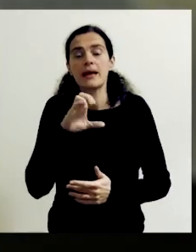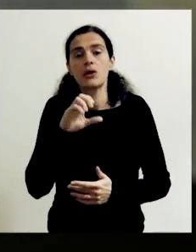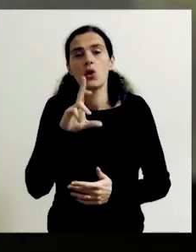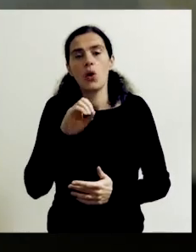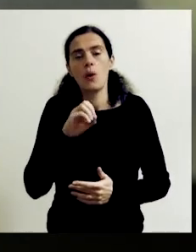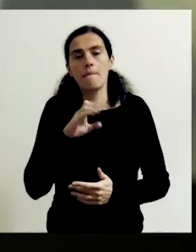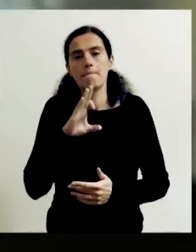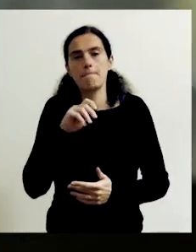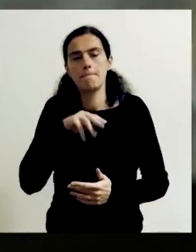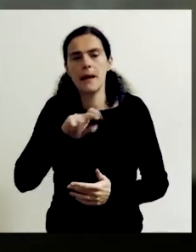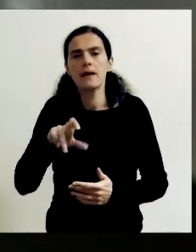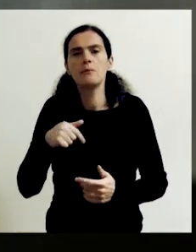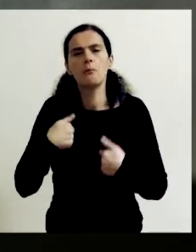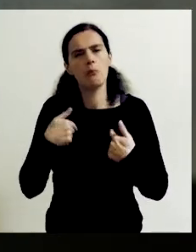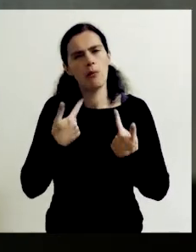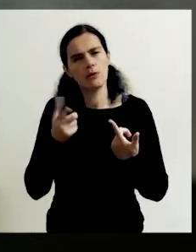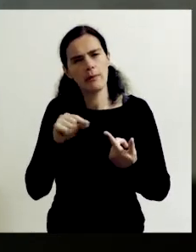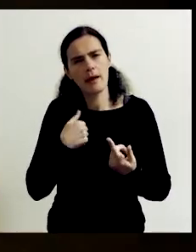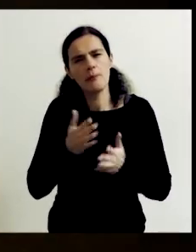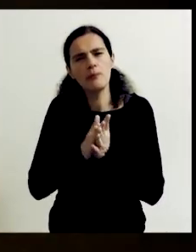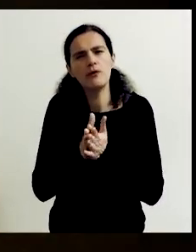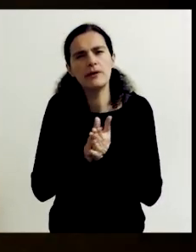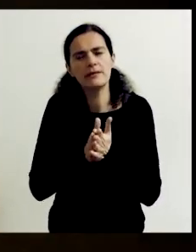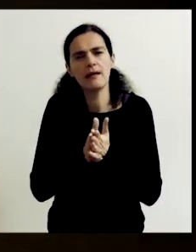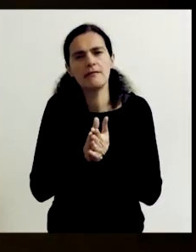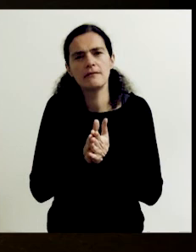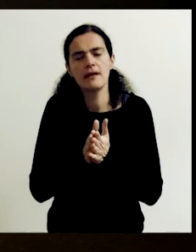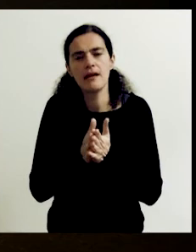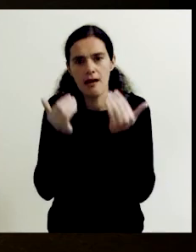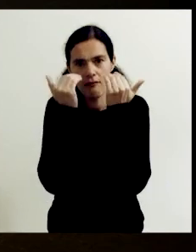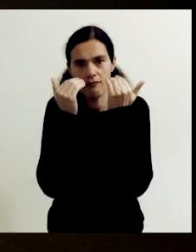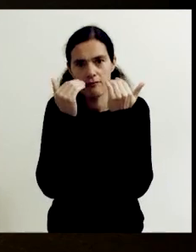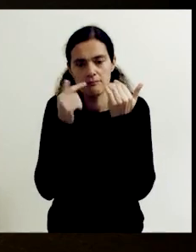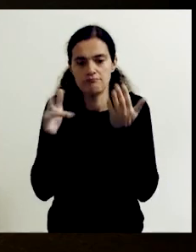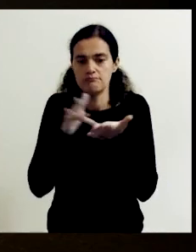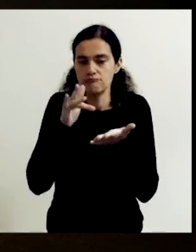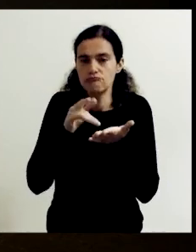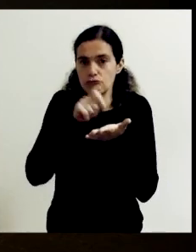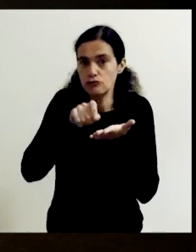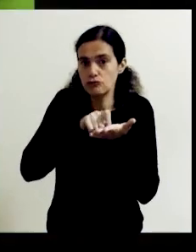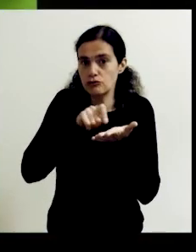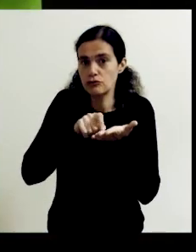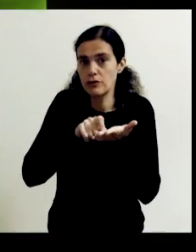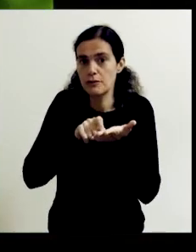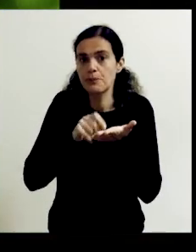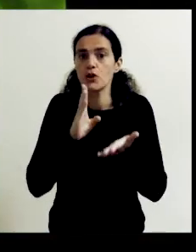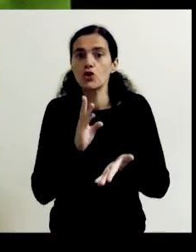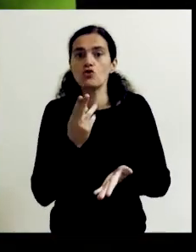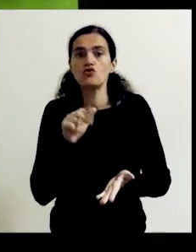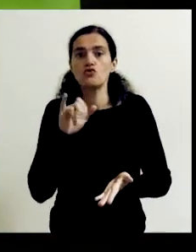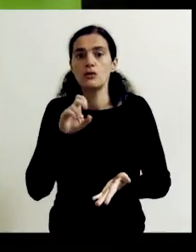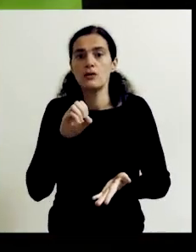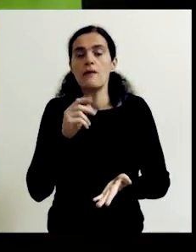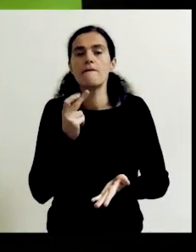filmmaker Éric Rohmer that was itself using as sources a novel by the